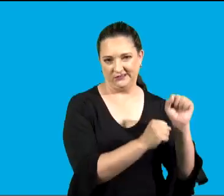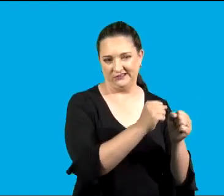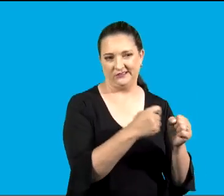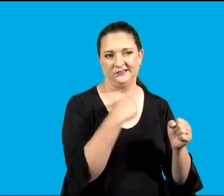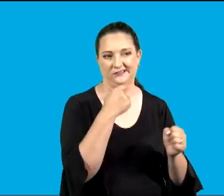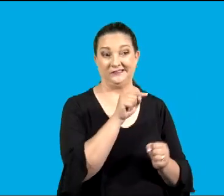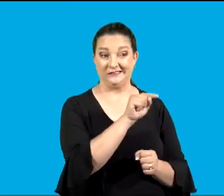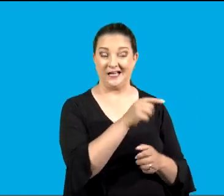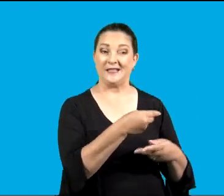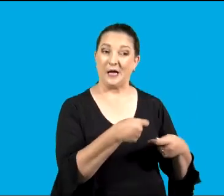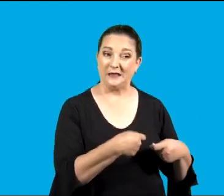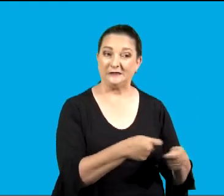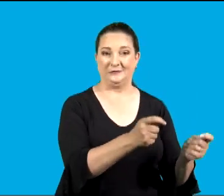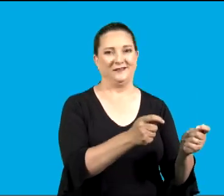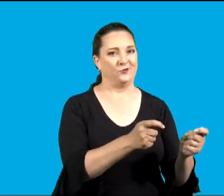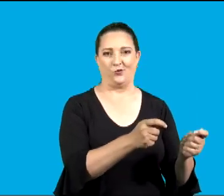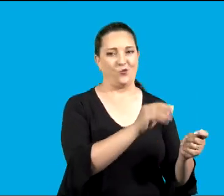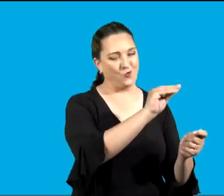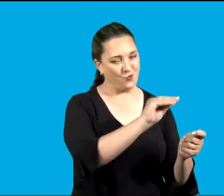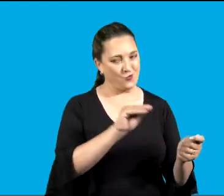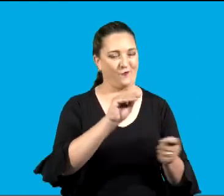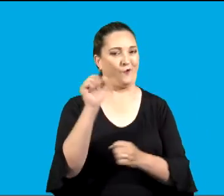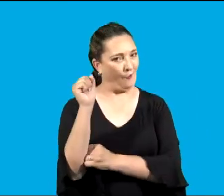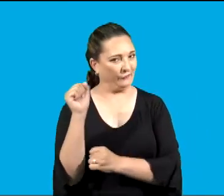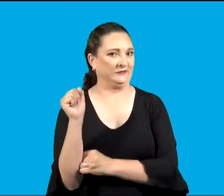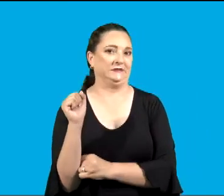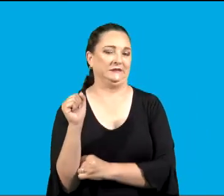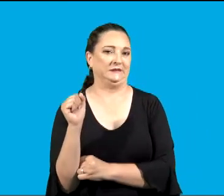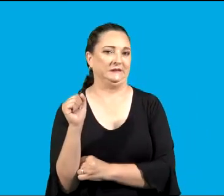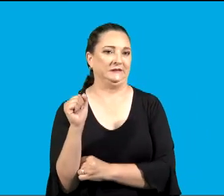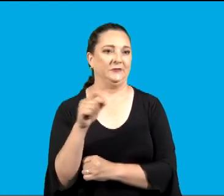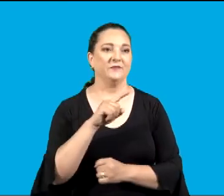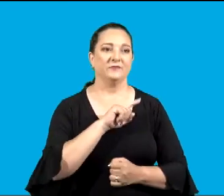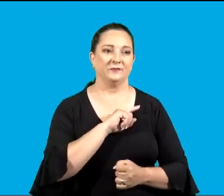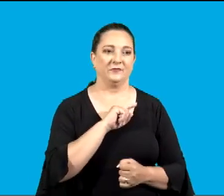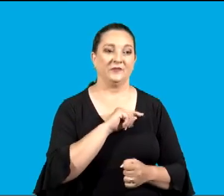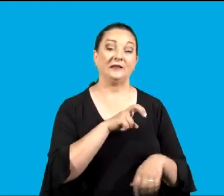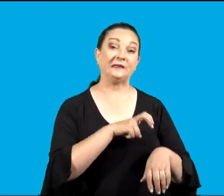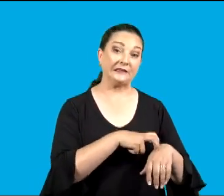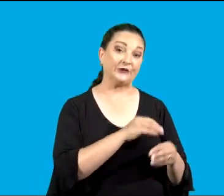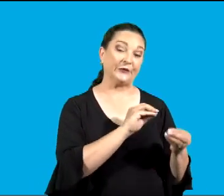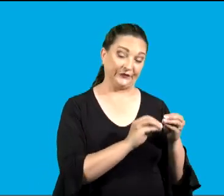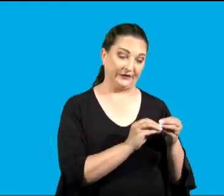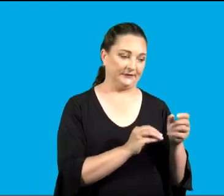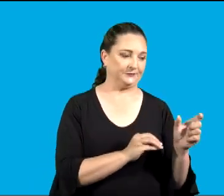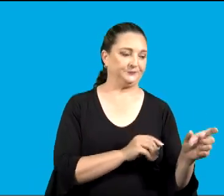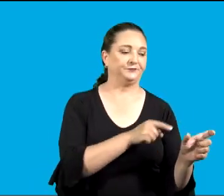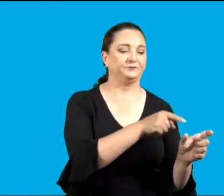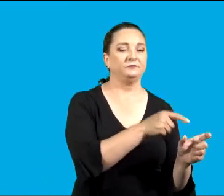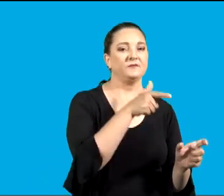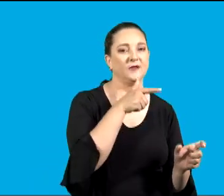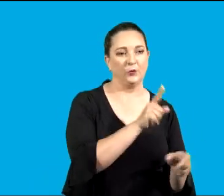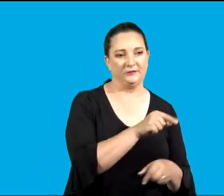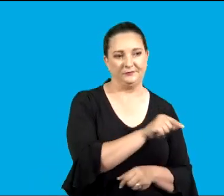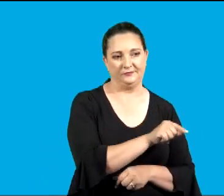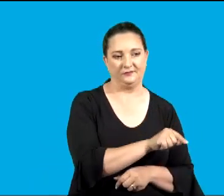expense relates to the office. So I'm going to come here and I'm going to now say